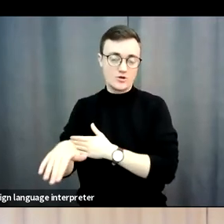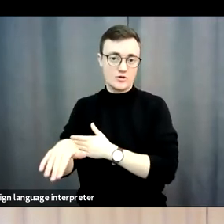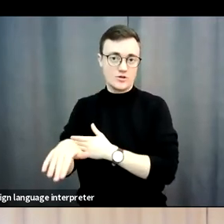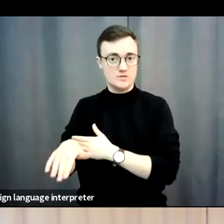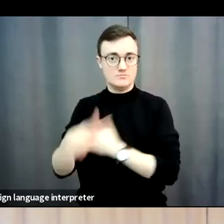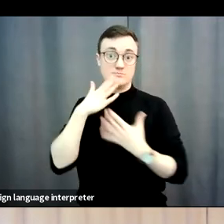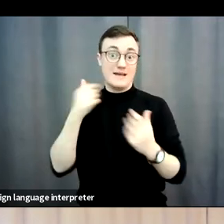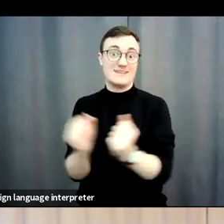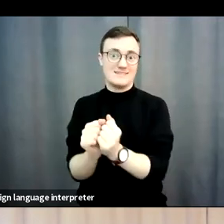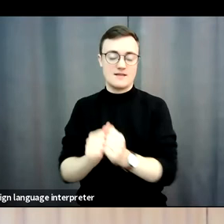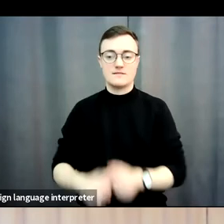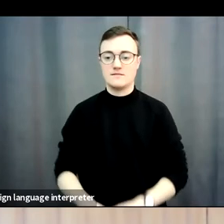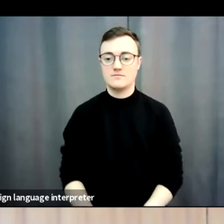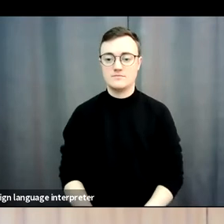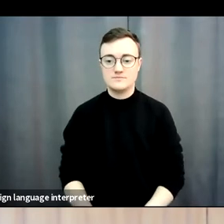extent.